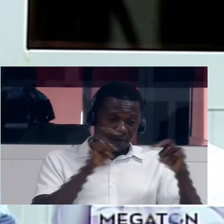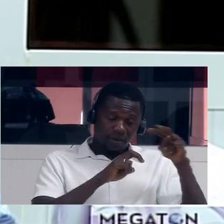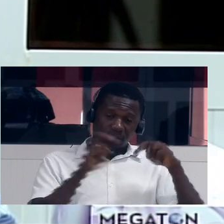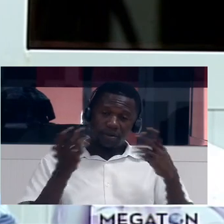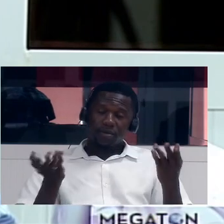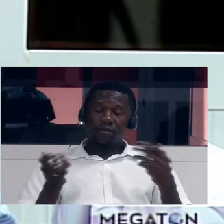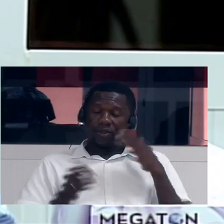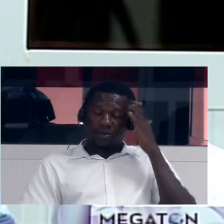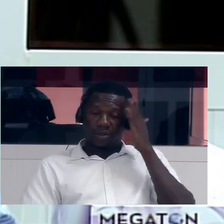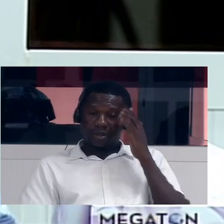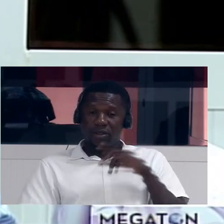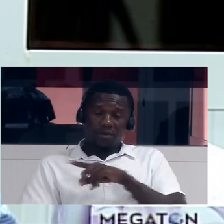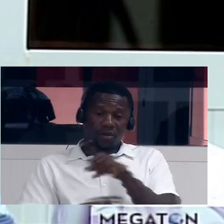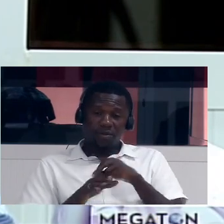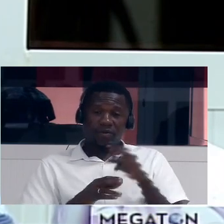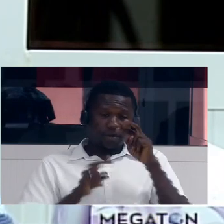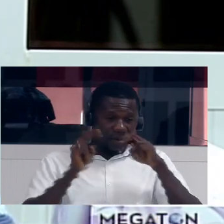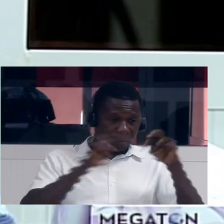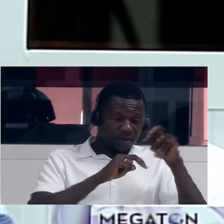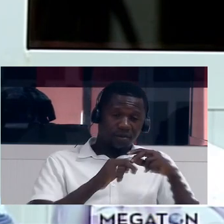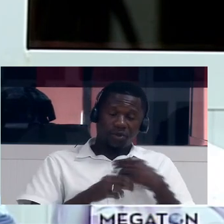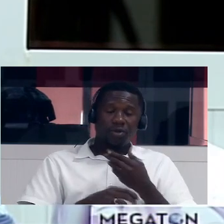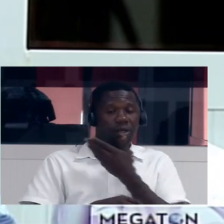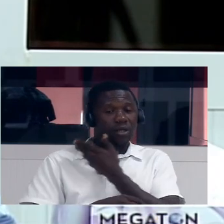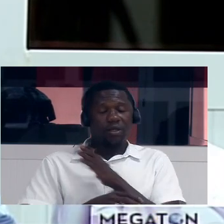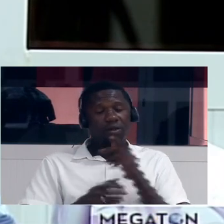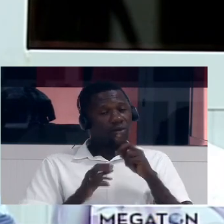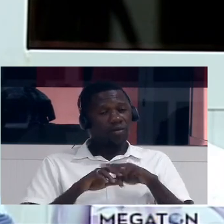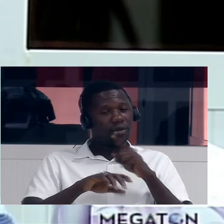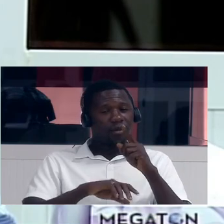knew that in the process of inquiring, I would not last long.